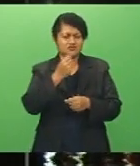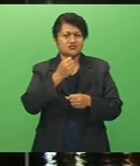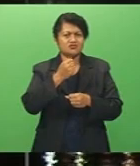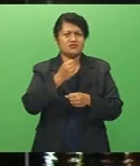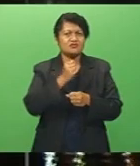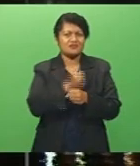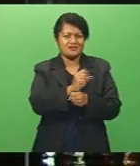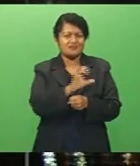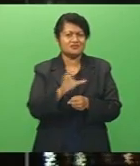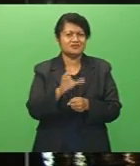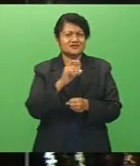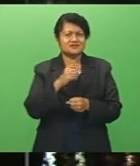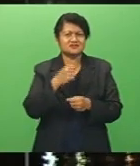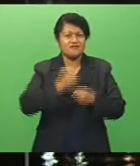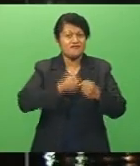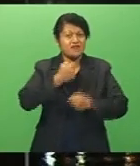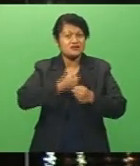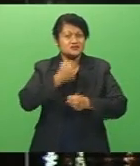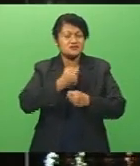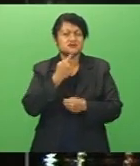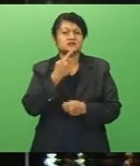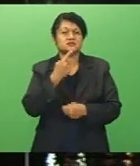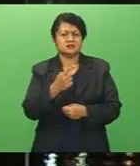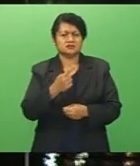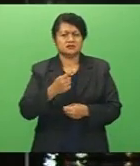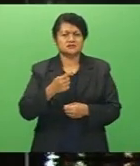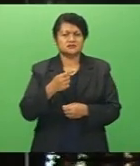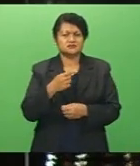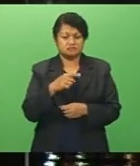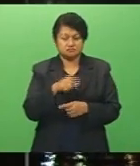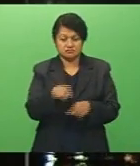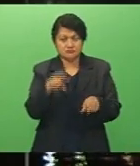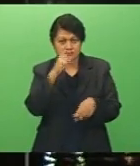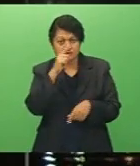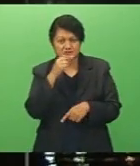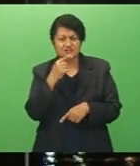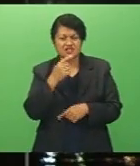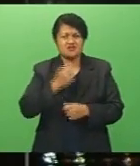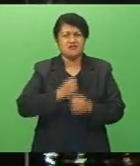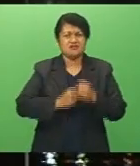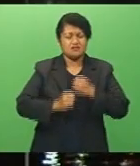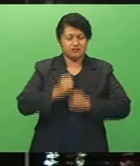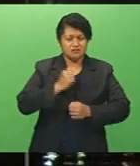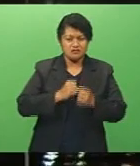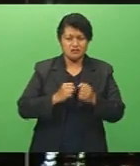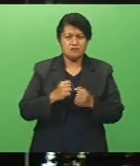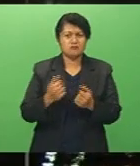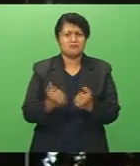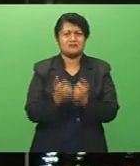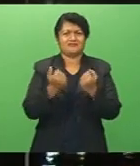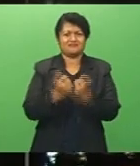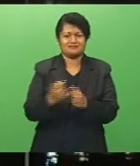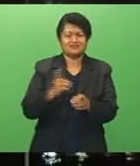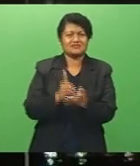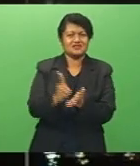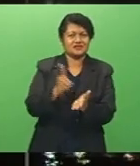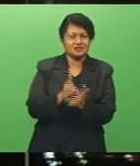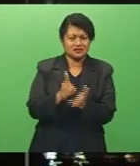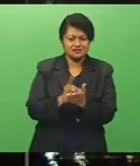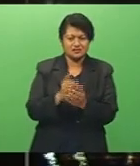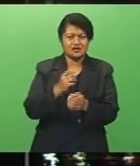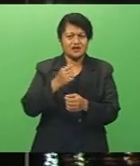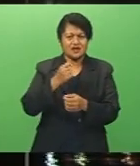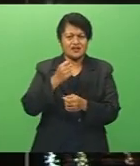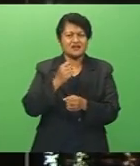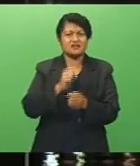claiming their health is at risk. These residents say they've been enduring the hazardous dust emitting from the factories for over